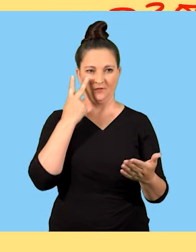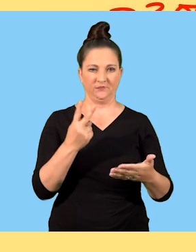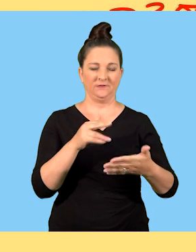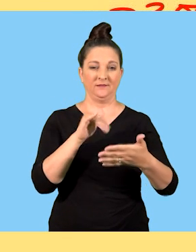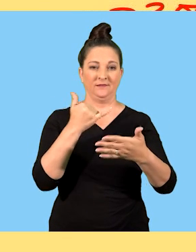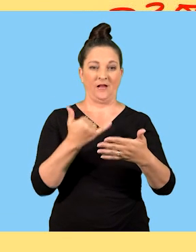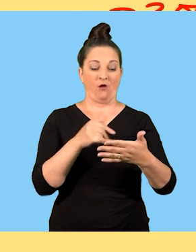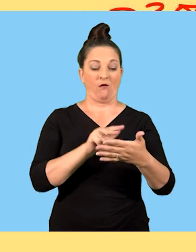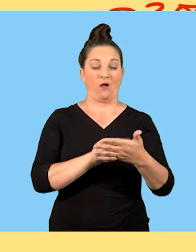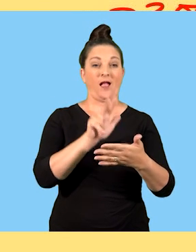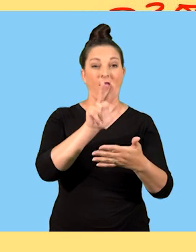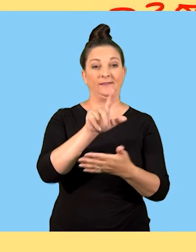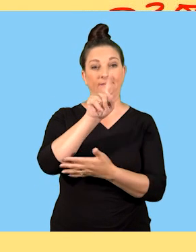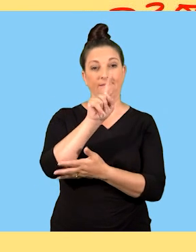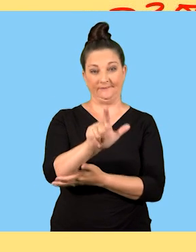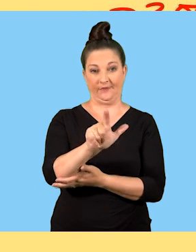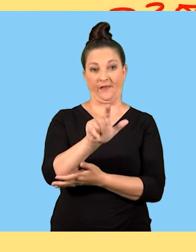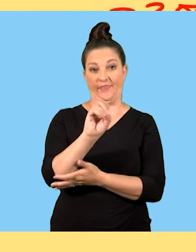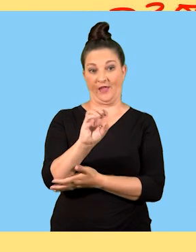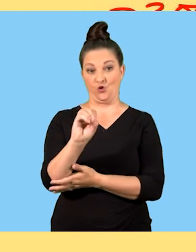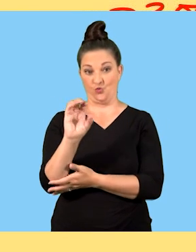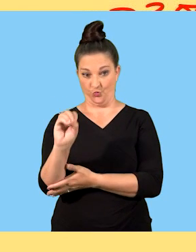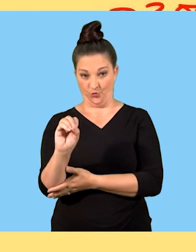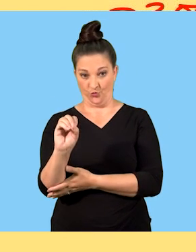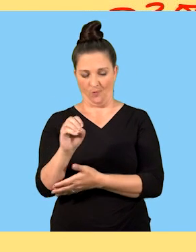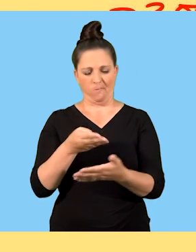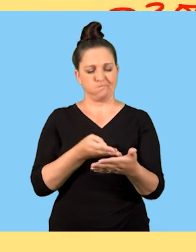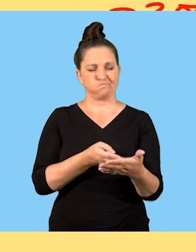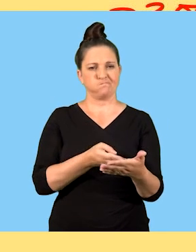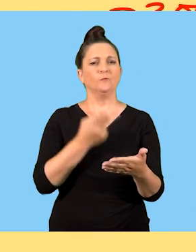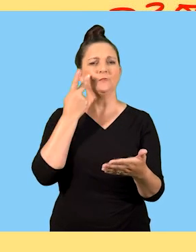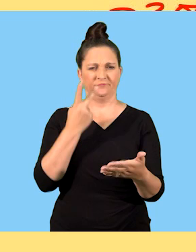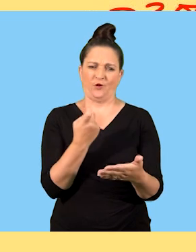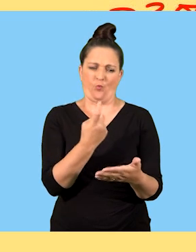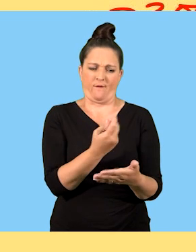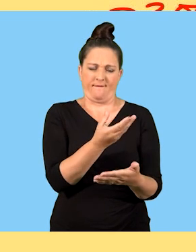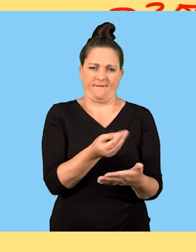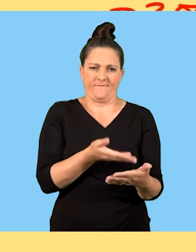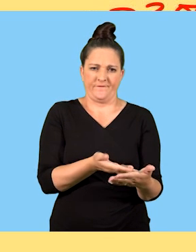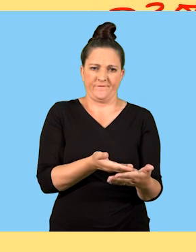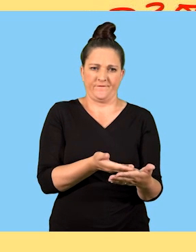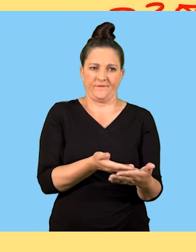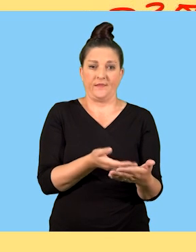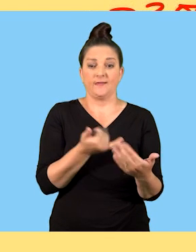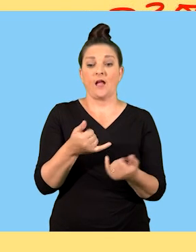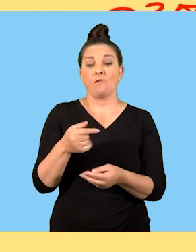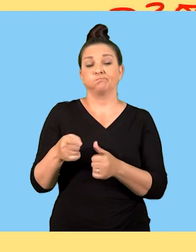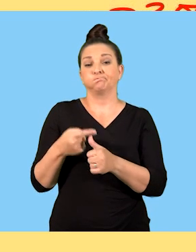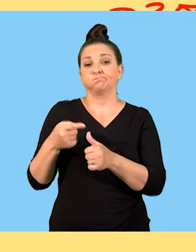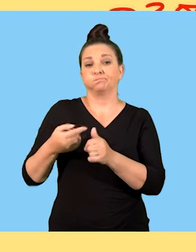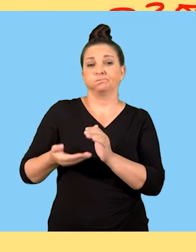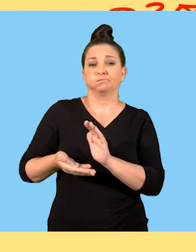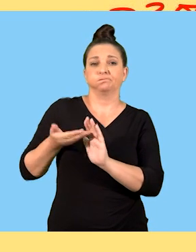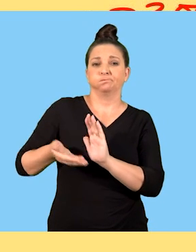stock 87,000. This is the one that was on hand. And we have calculated